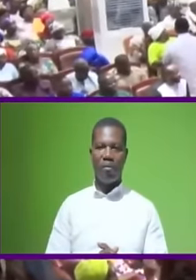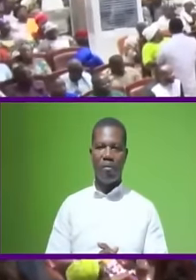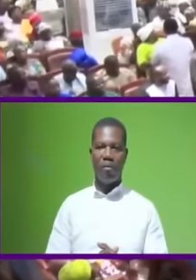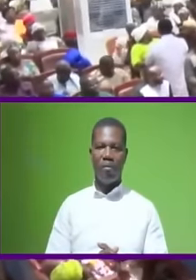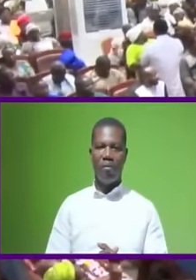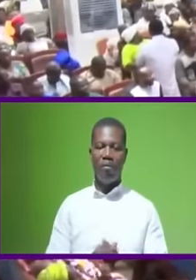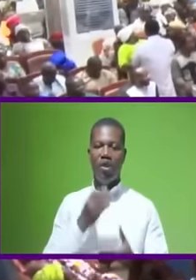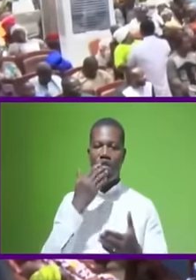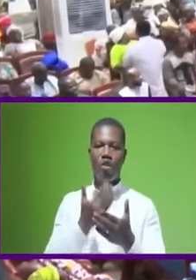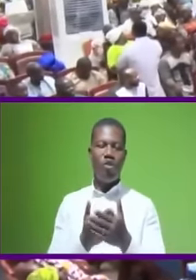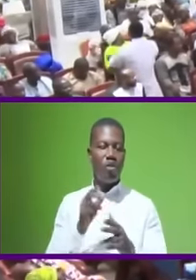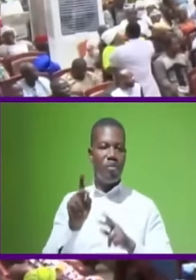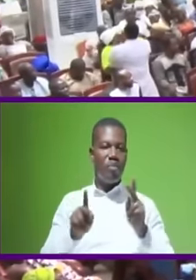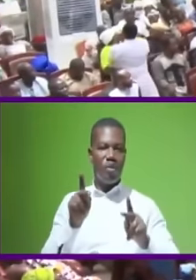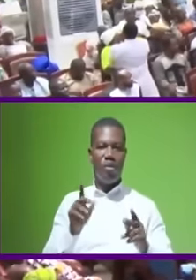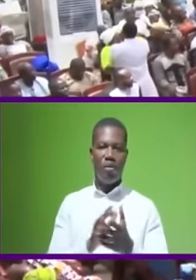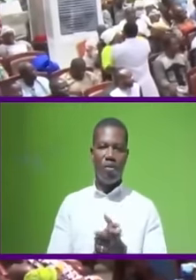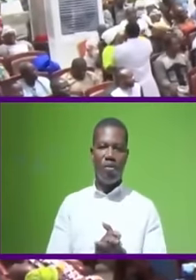Adolfo.